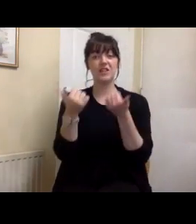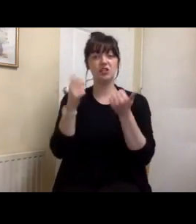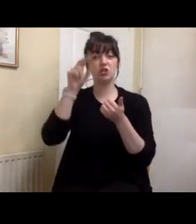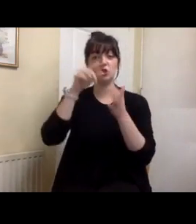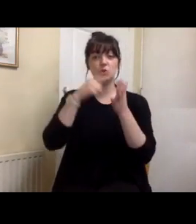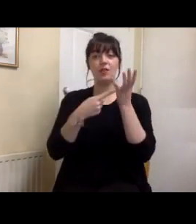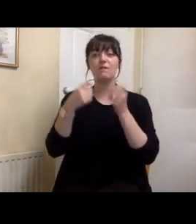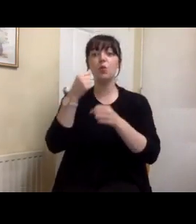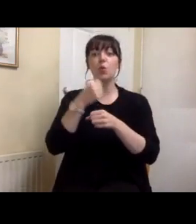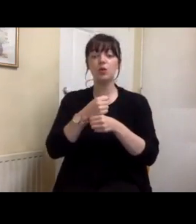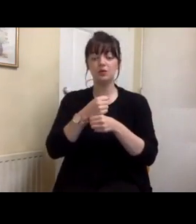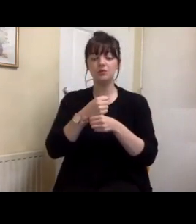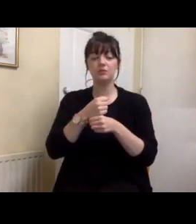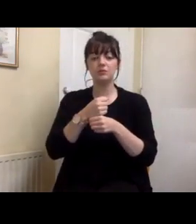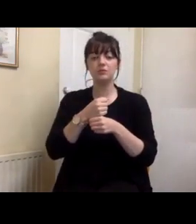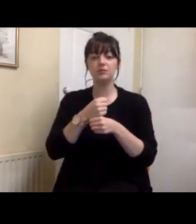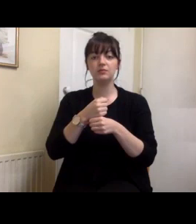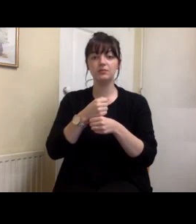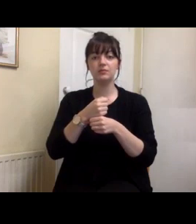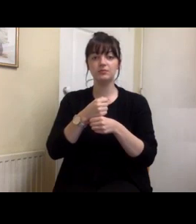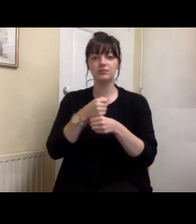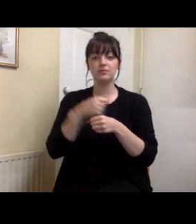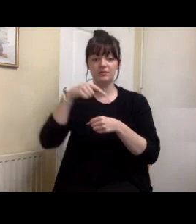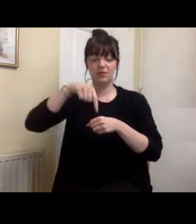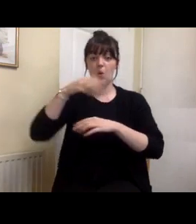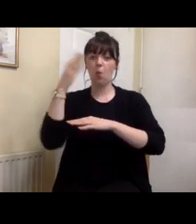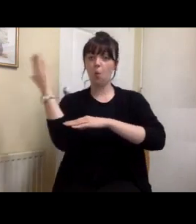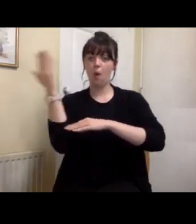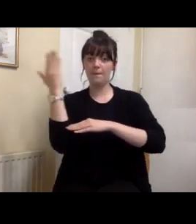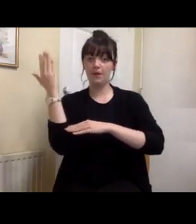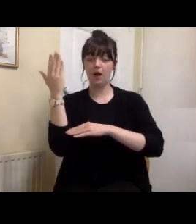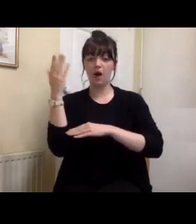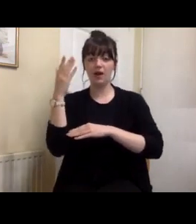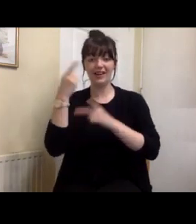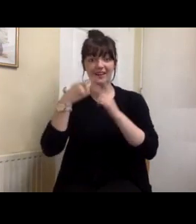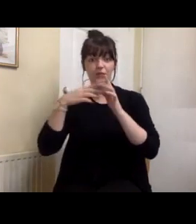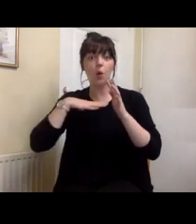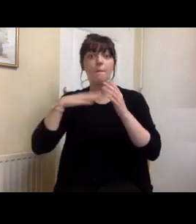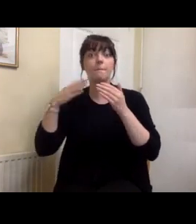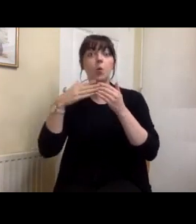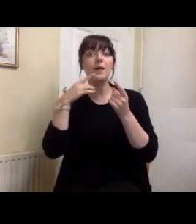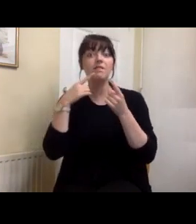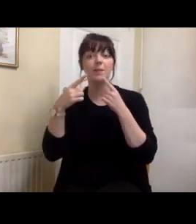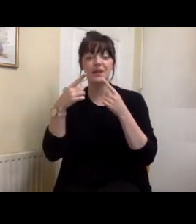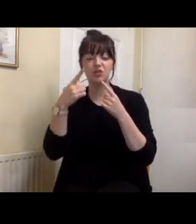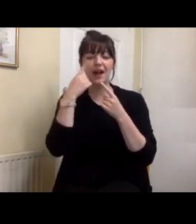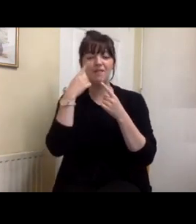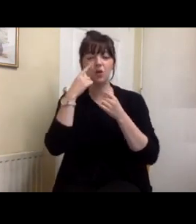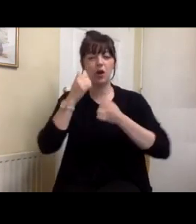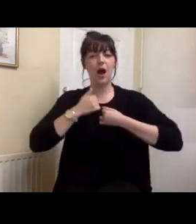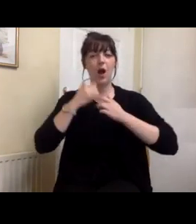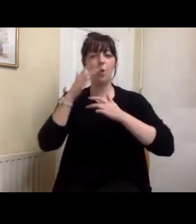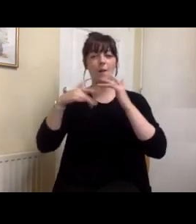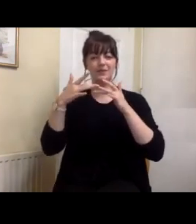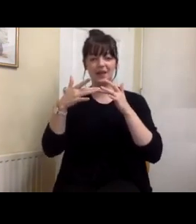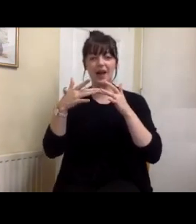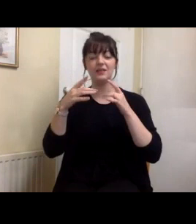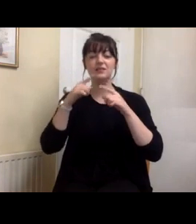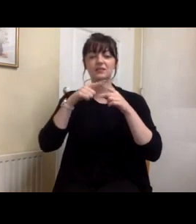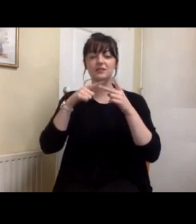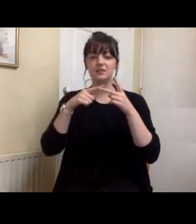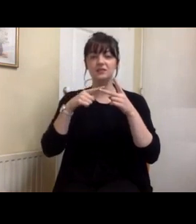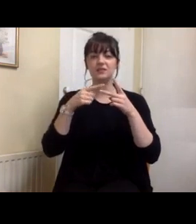of August. And aside from this webinar, you can find out all the information that you might need on our consultation website,